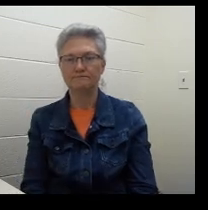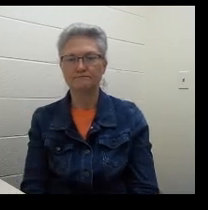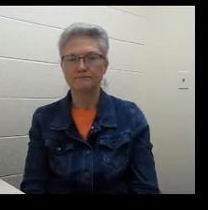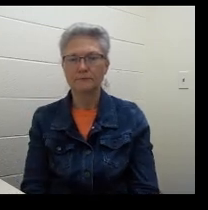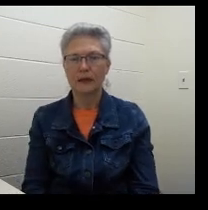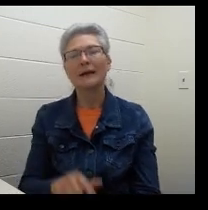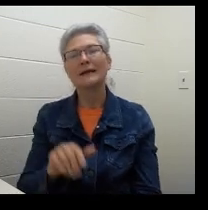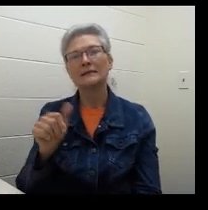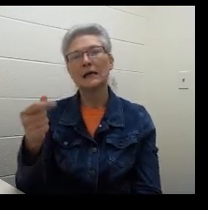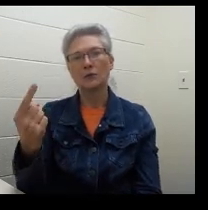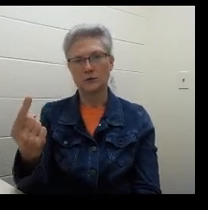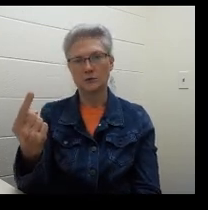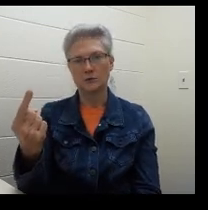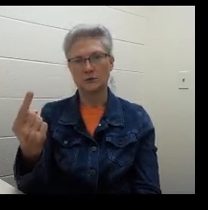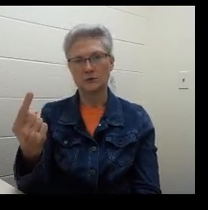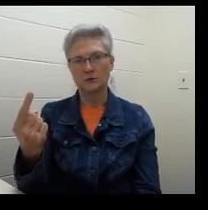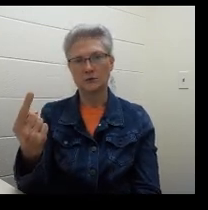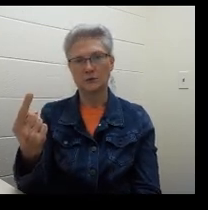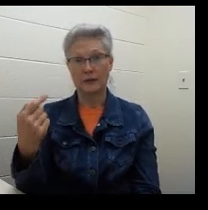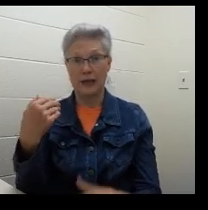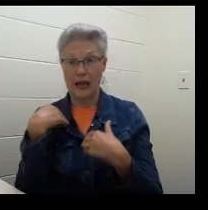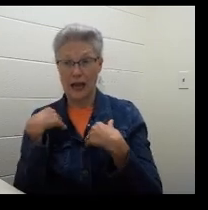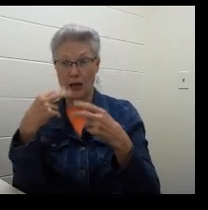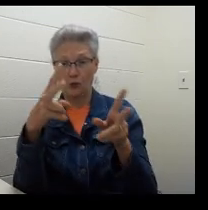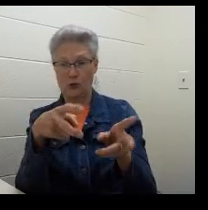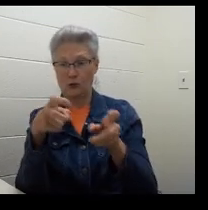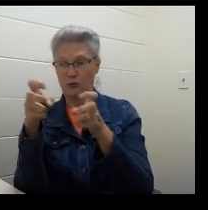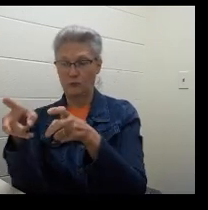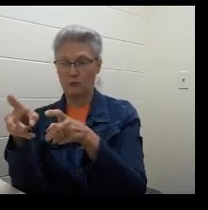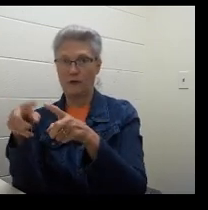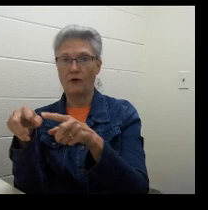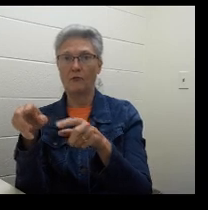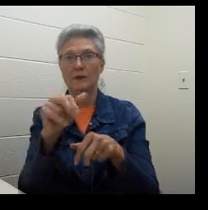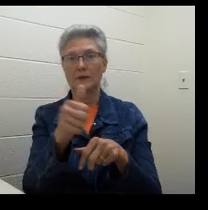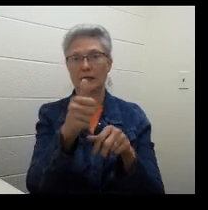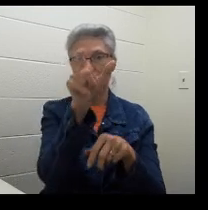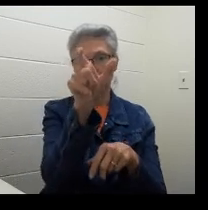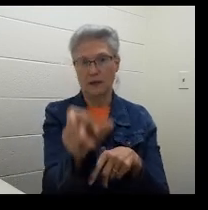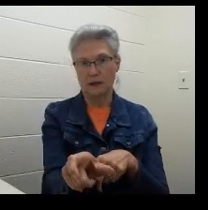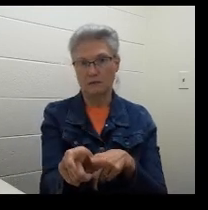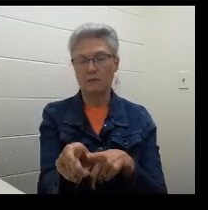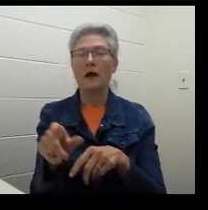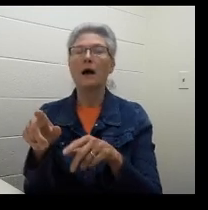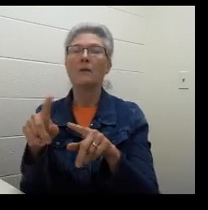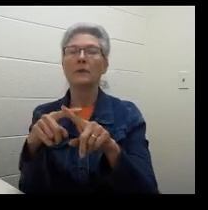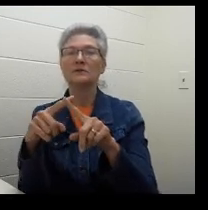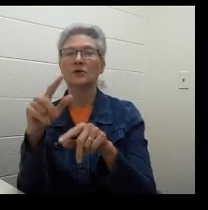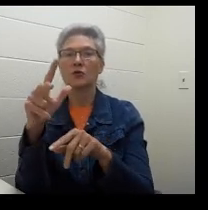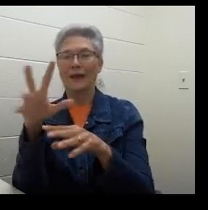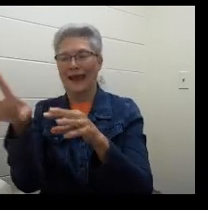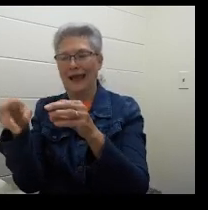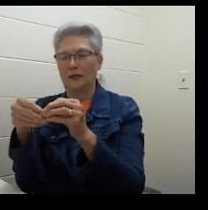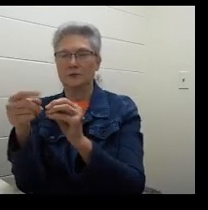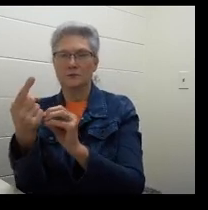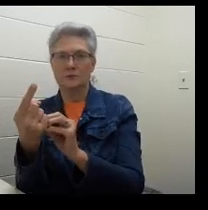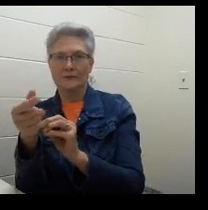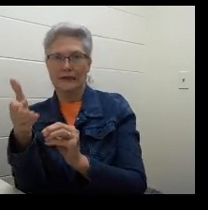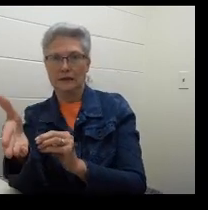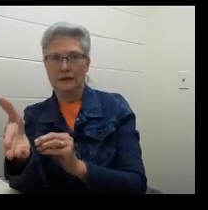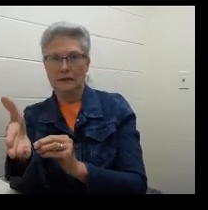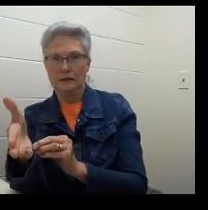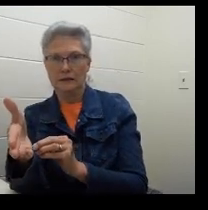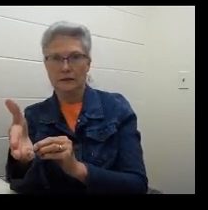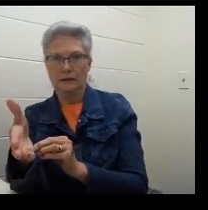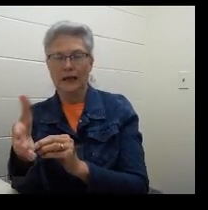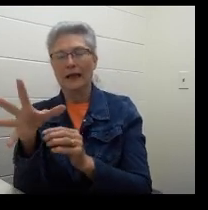Here are my 10 ones that I had regrouped from the tens place, plus my three extra ones that were already there.